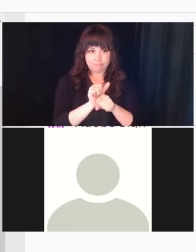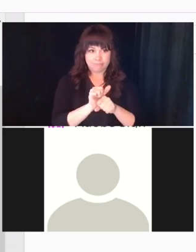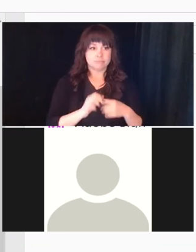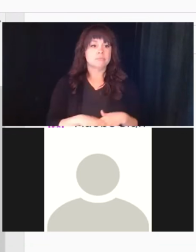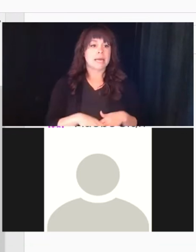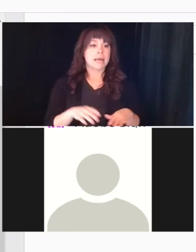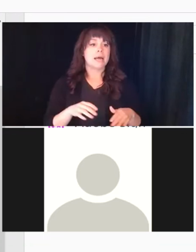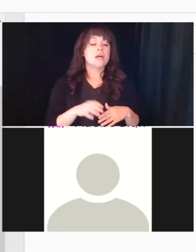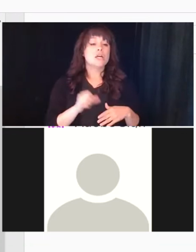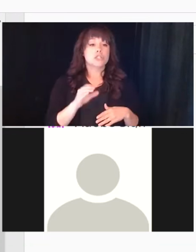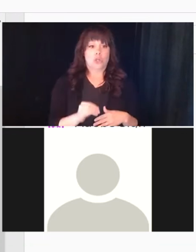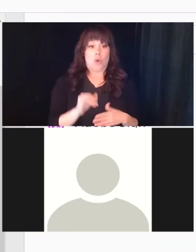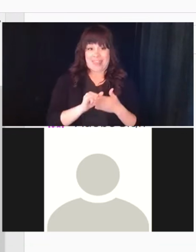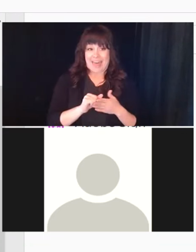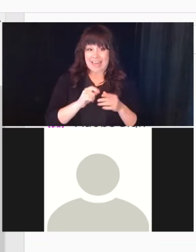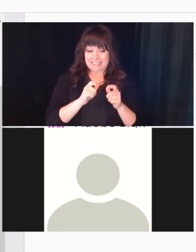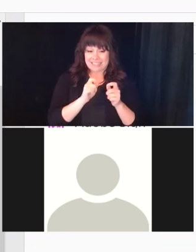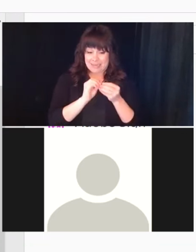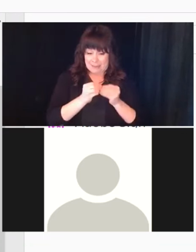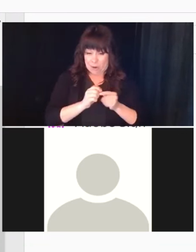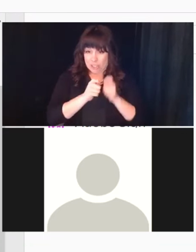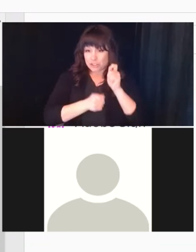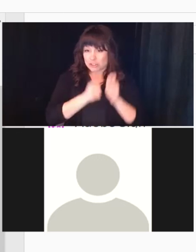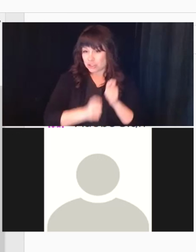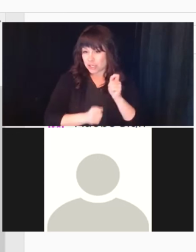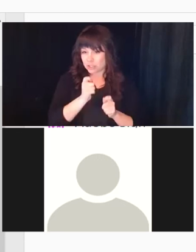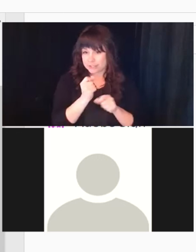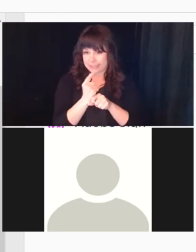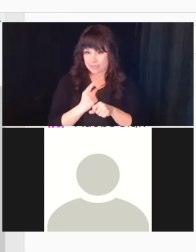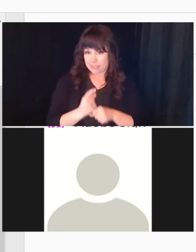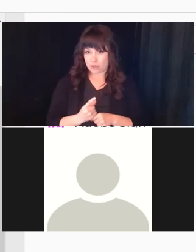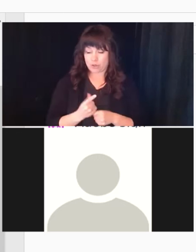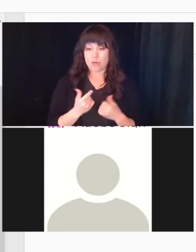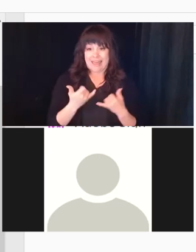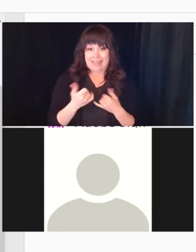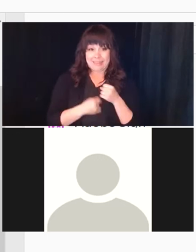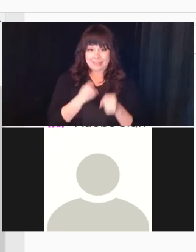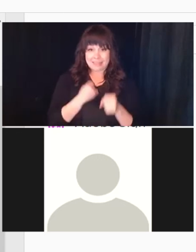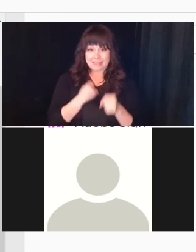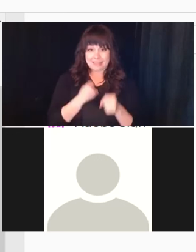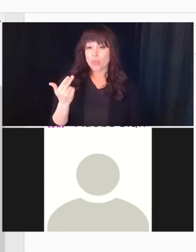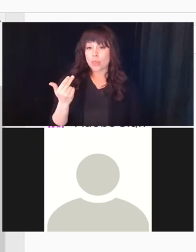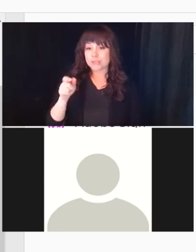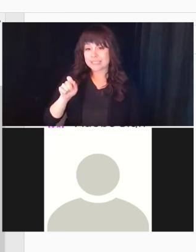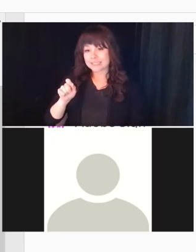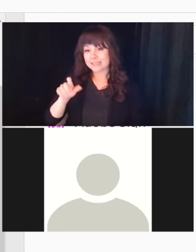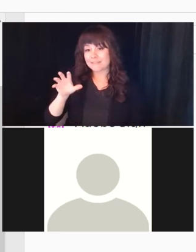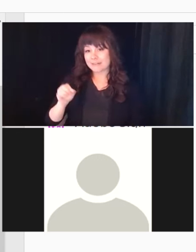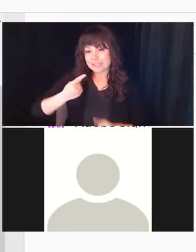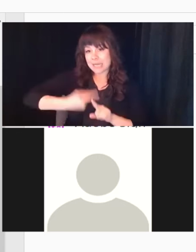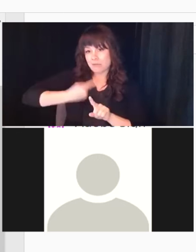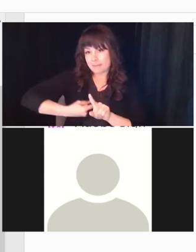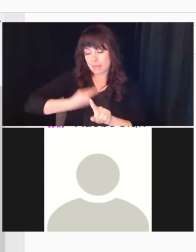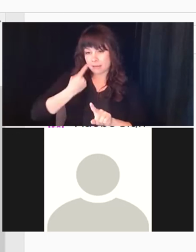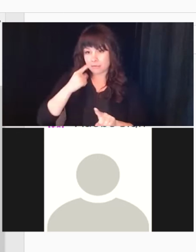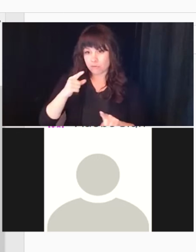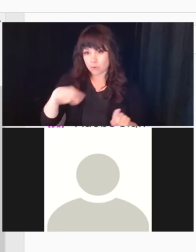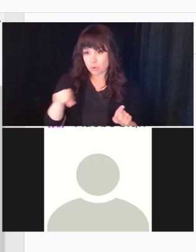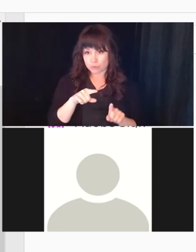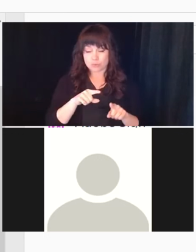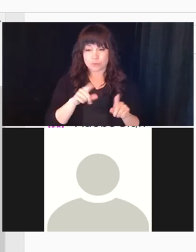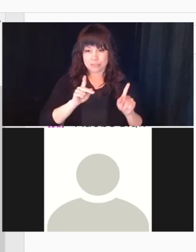substantial gainful activity guideline is $1,350 a month for individuals who are not blind. All right. So when